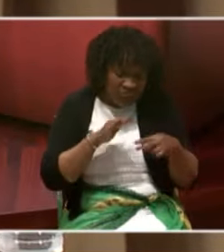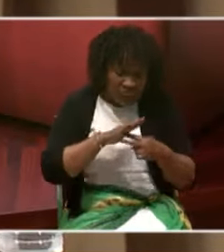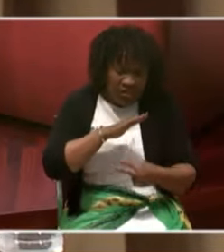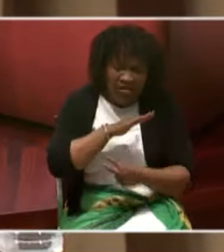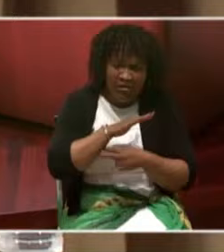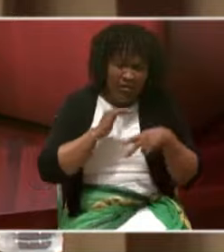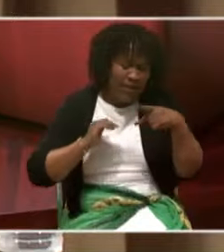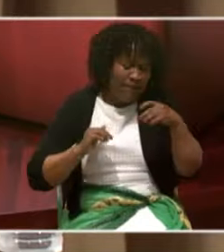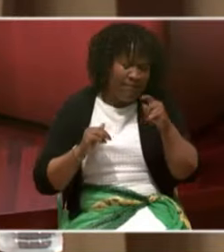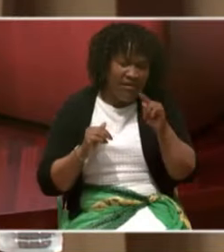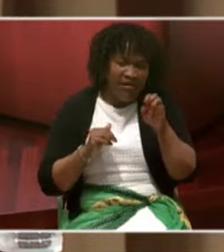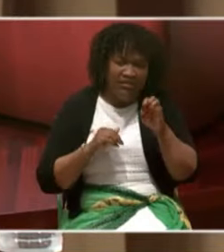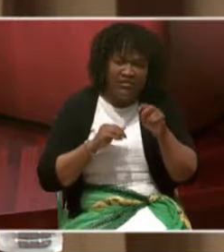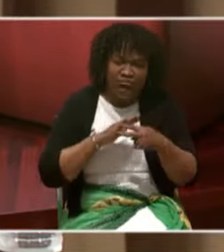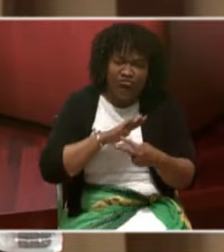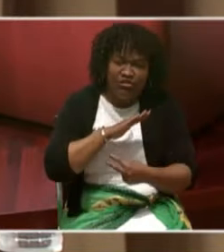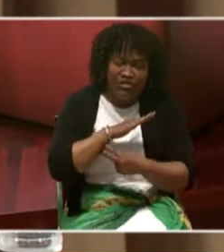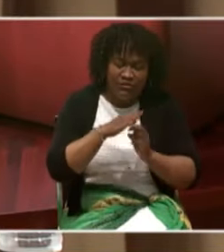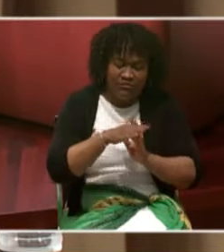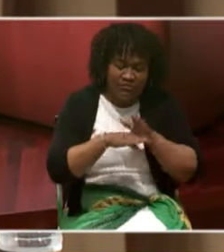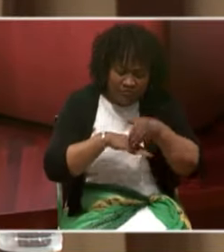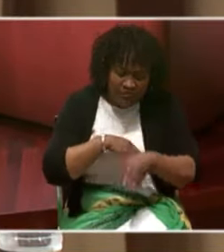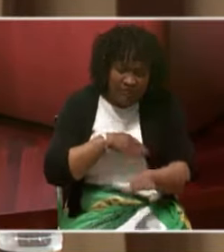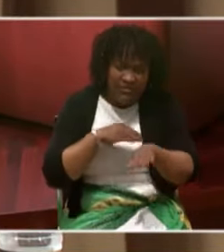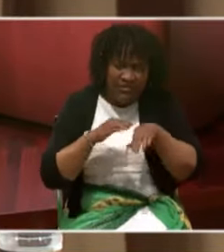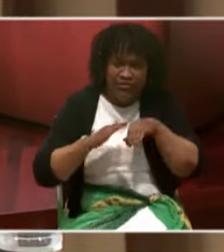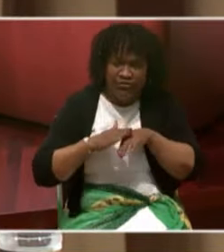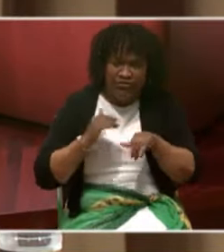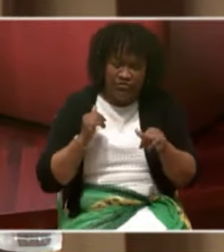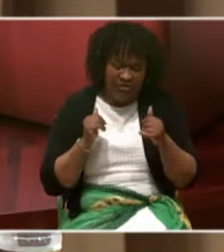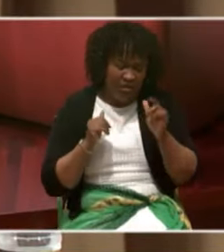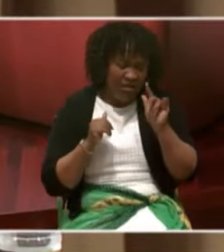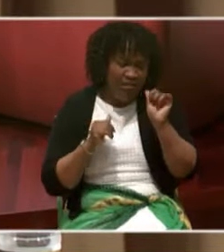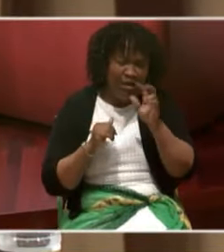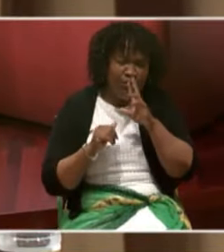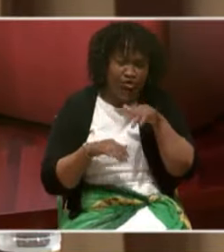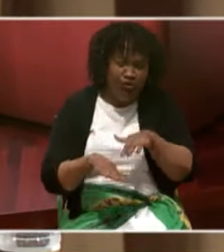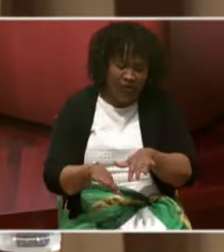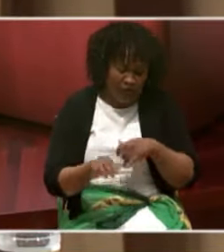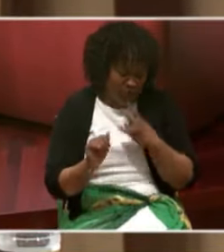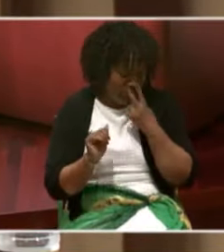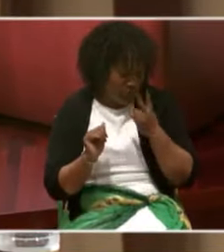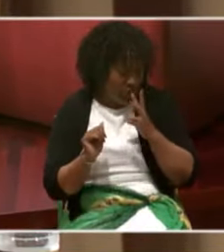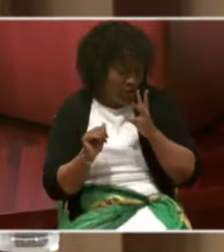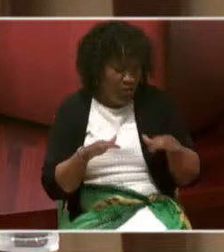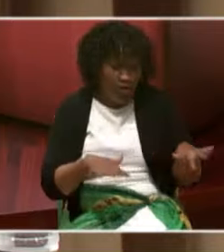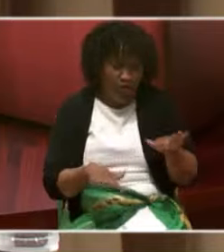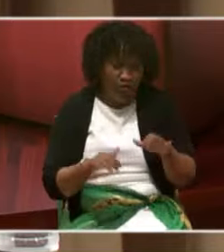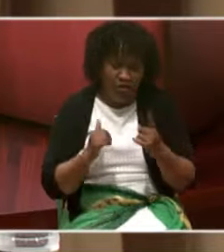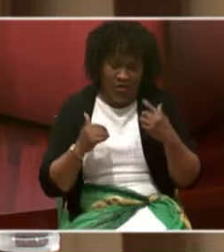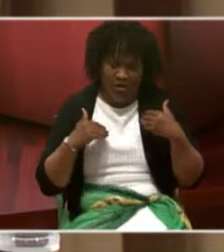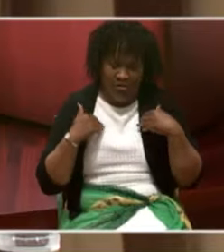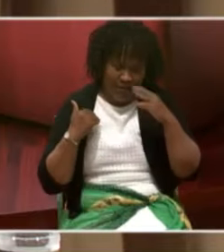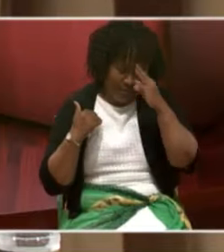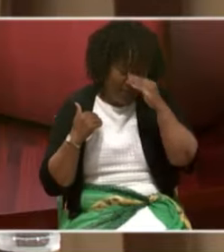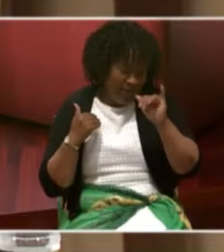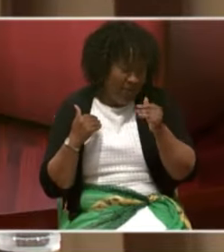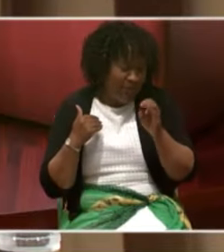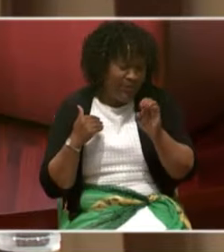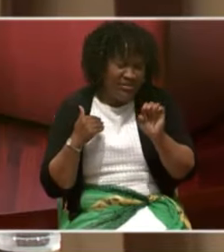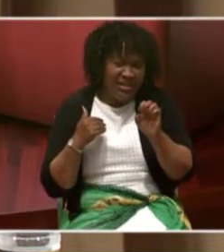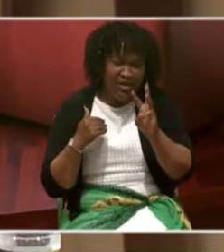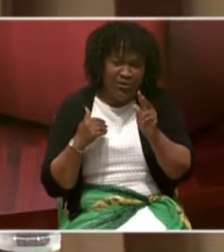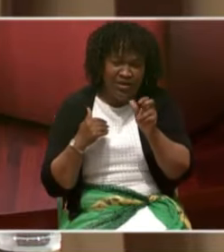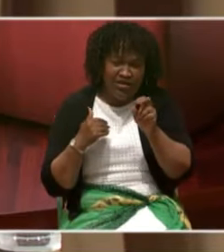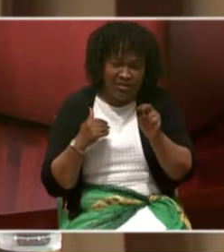I guess I lost consciousness. And I don't remember, I don't recall, 48 years later, I made